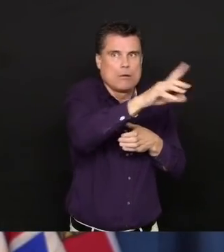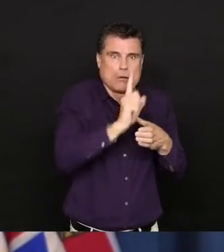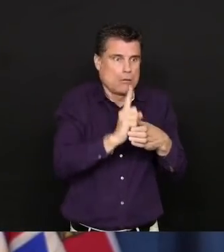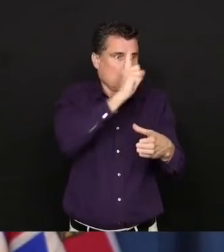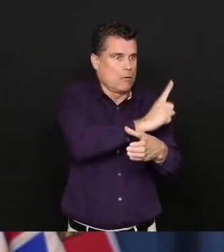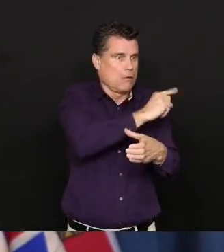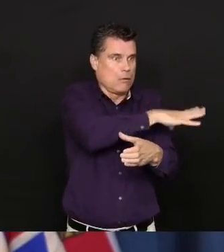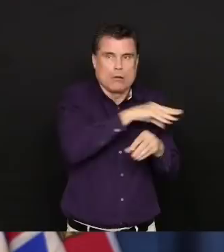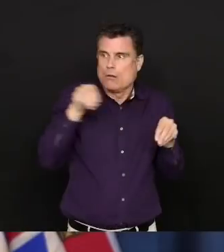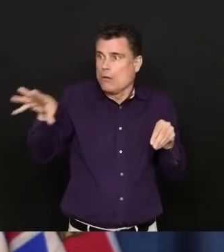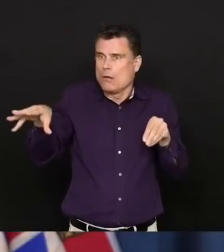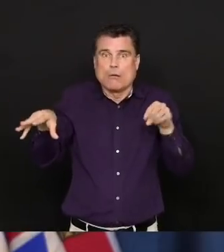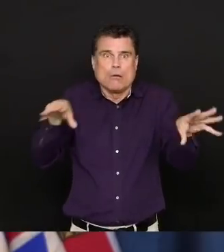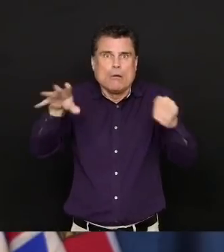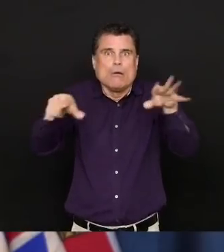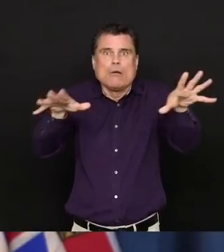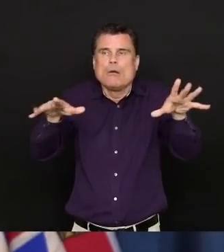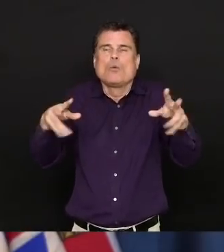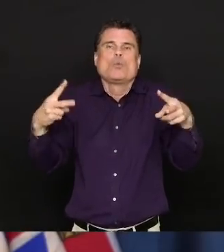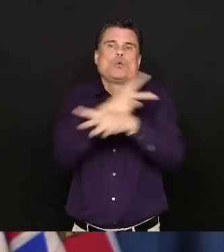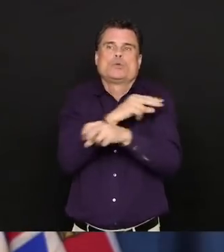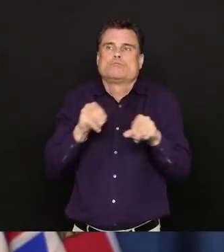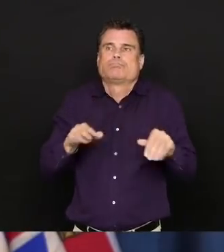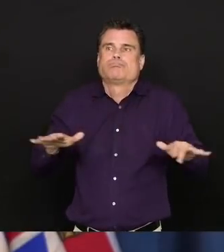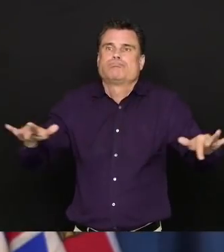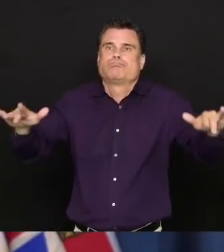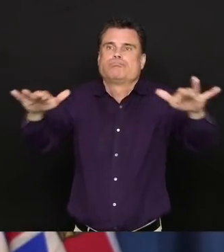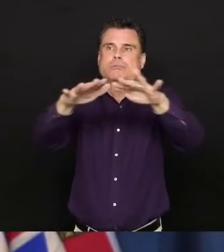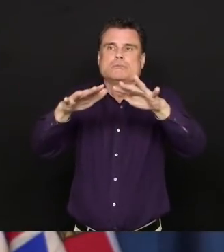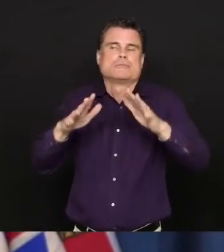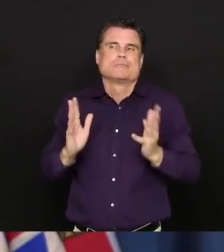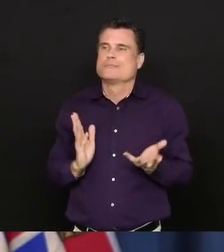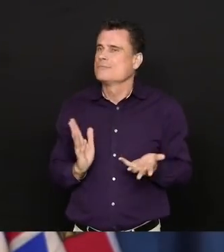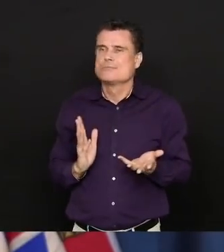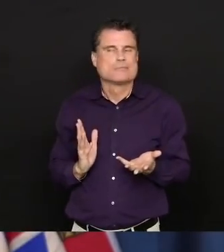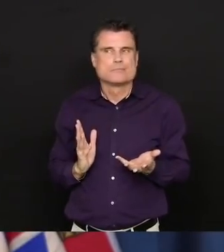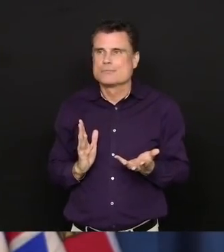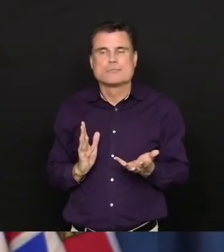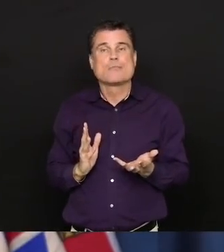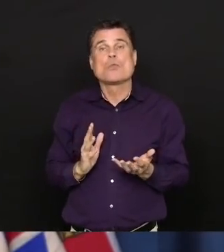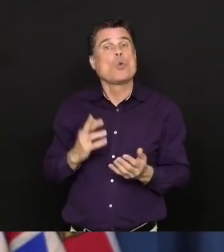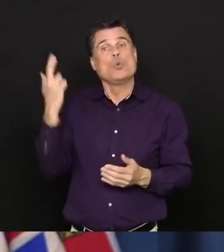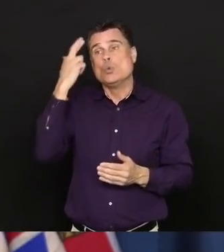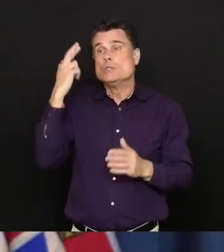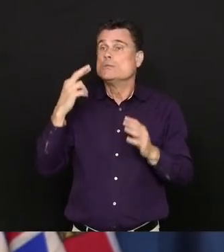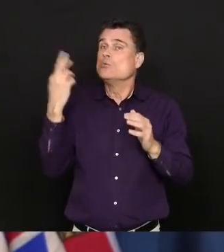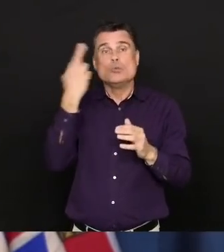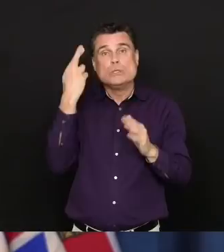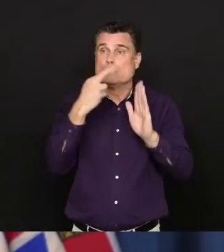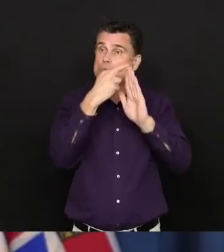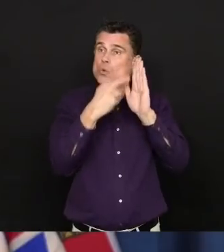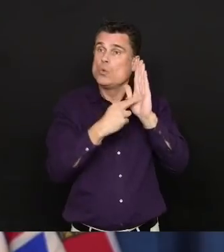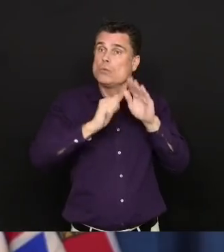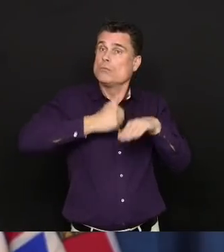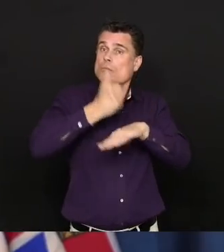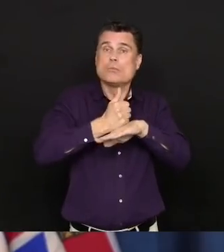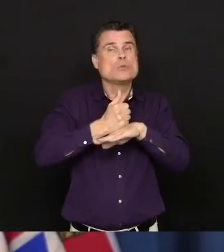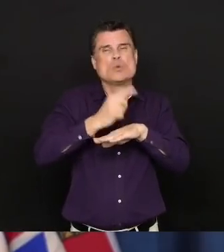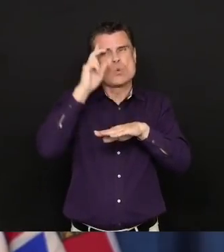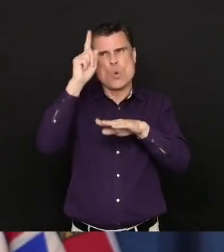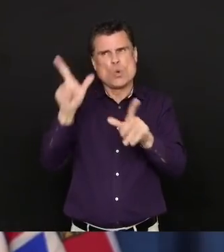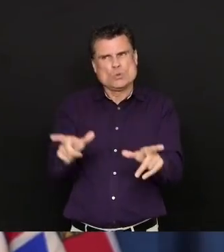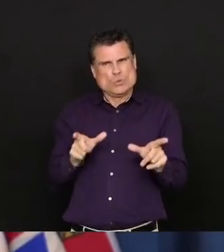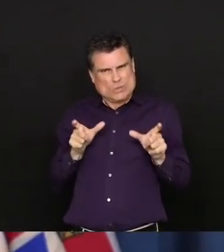can, we have that safe space between us and we're not transmitting this virus. When we're outside in a park,